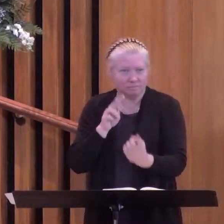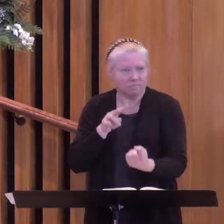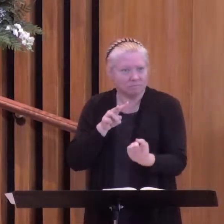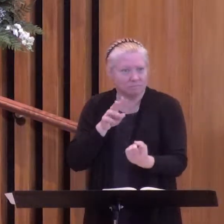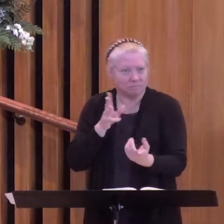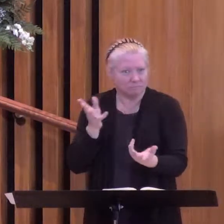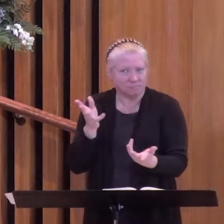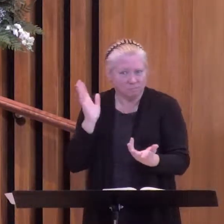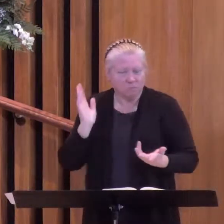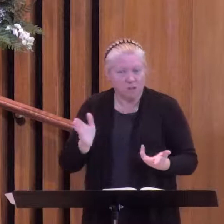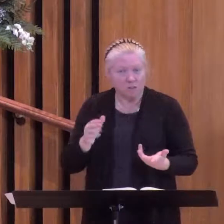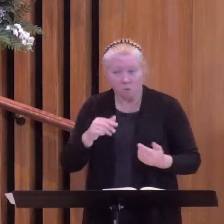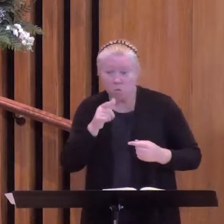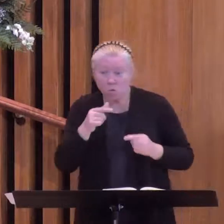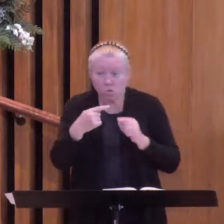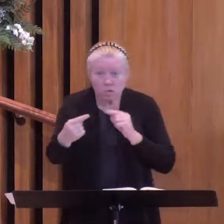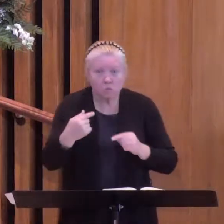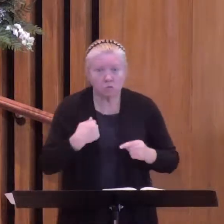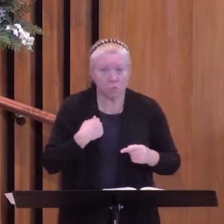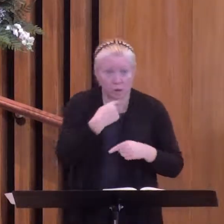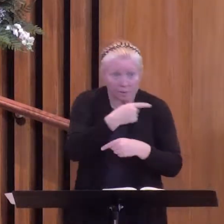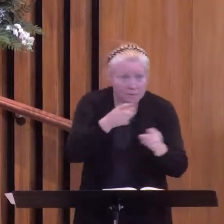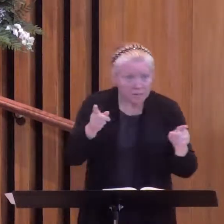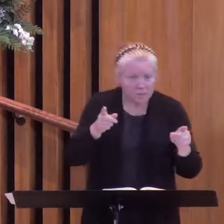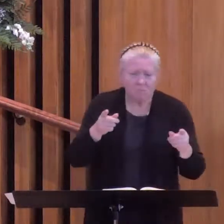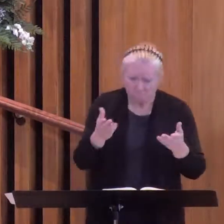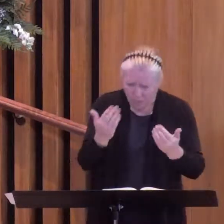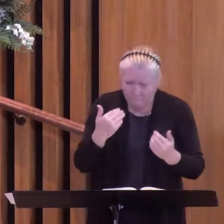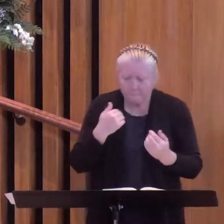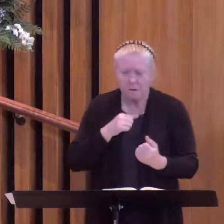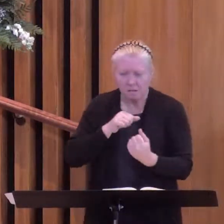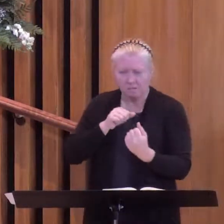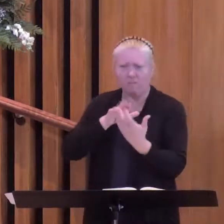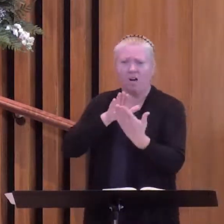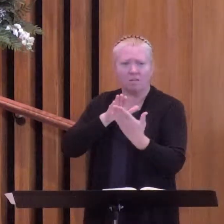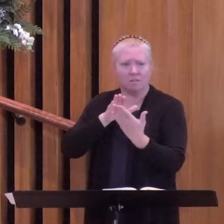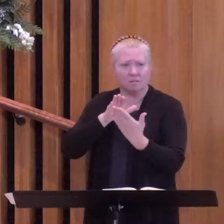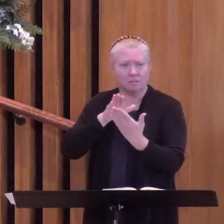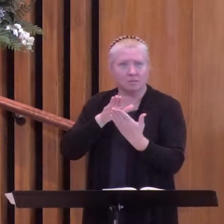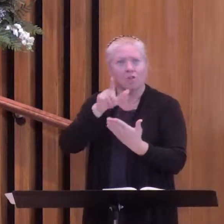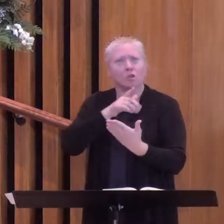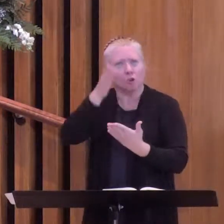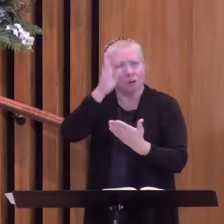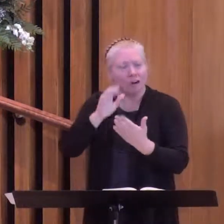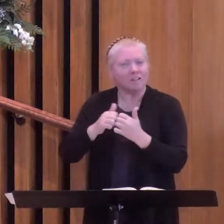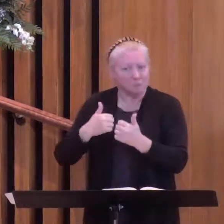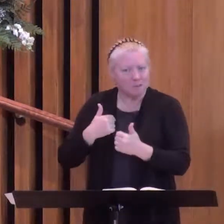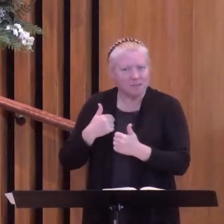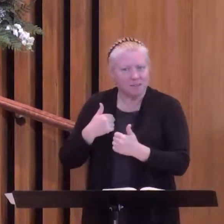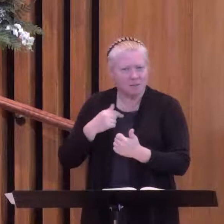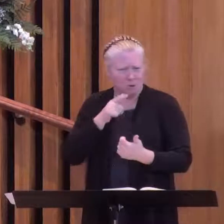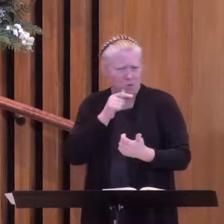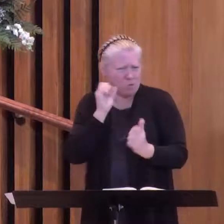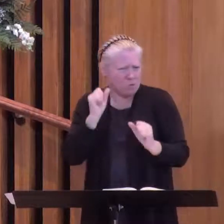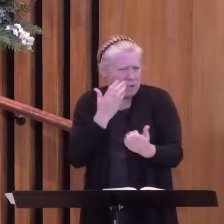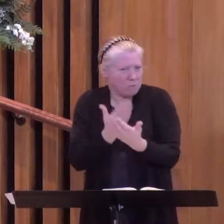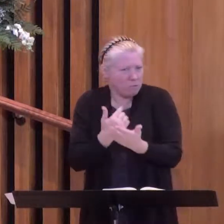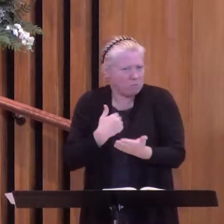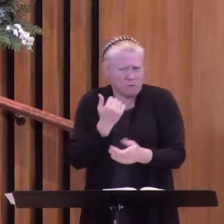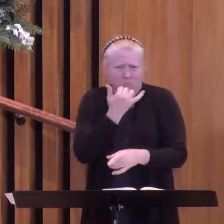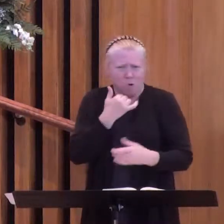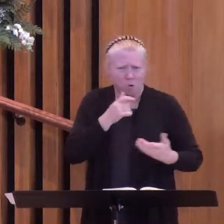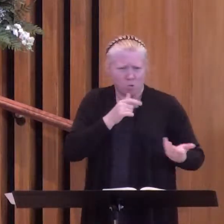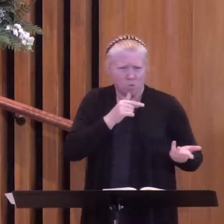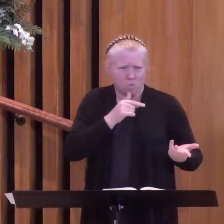man confront me. See, the Lord God is my help. Who will prove me wrong? The word of the Lord.